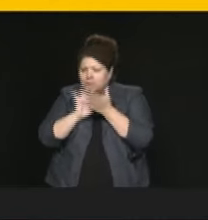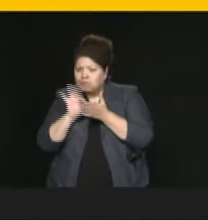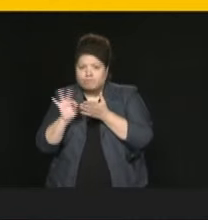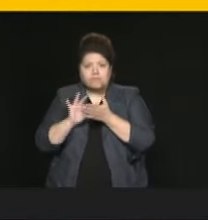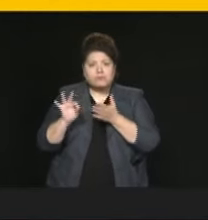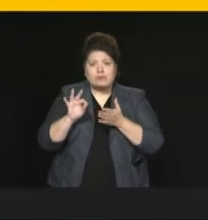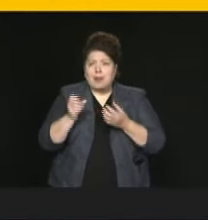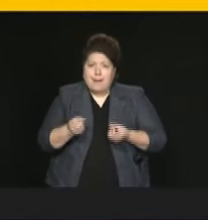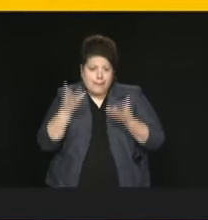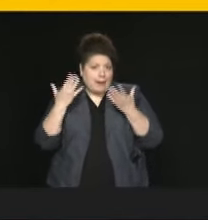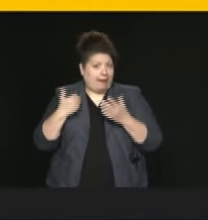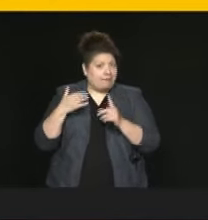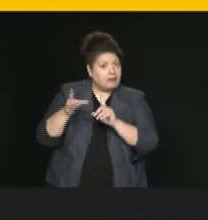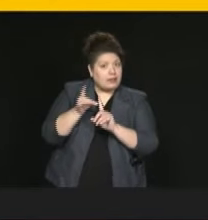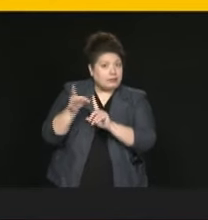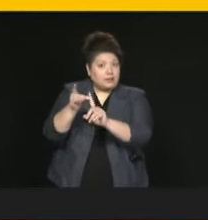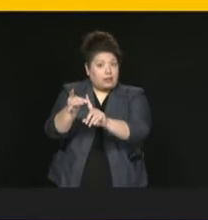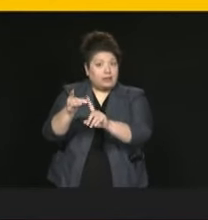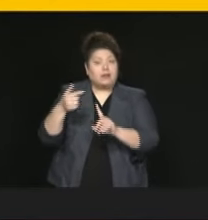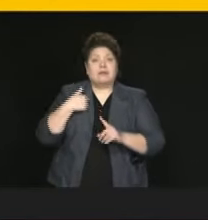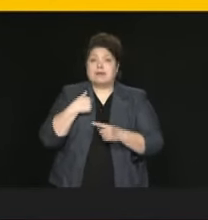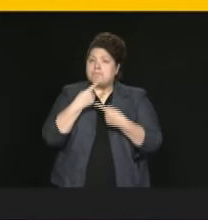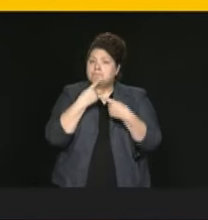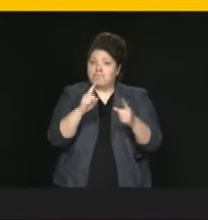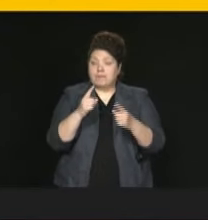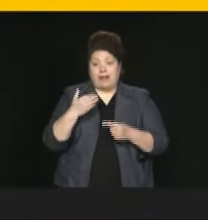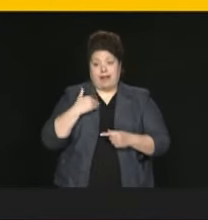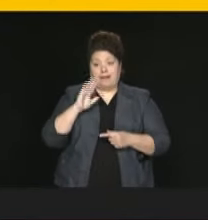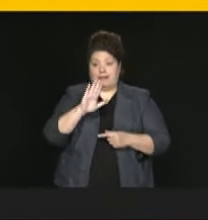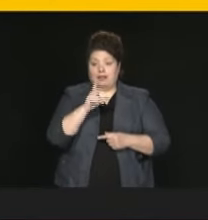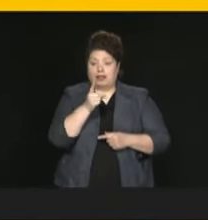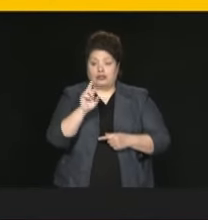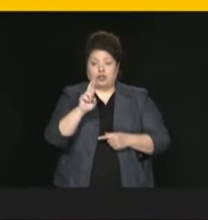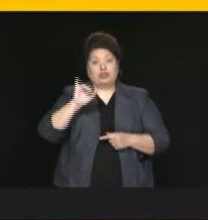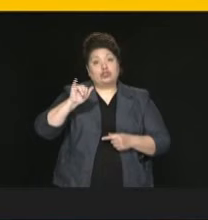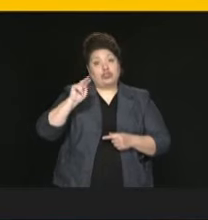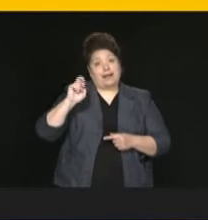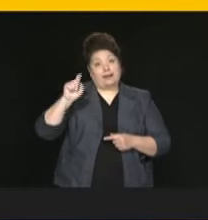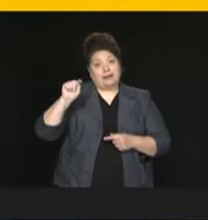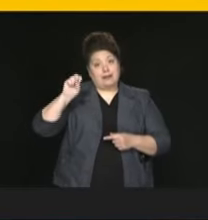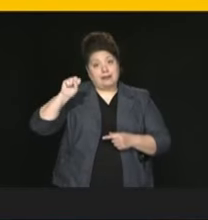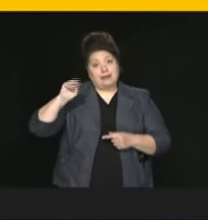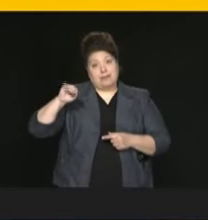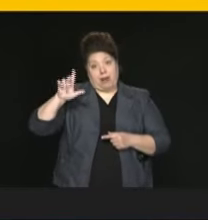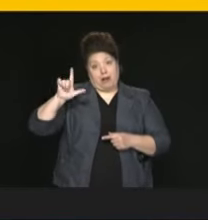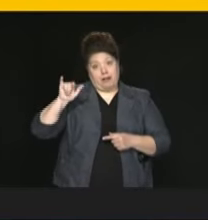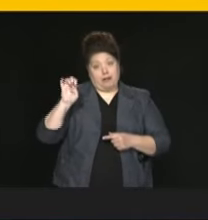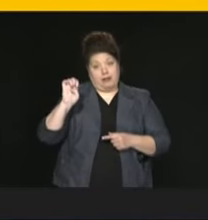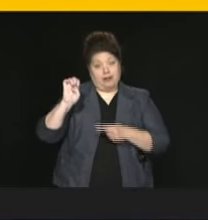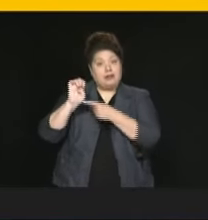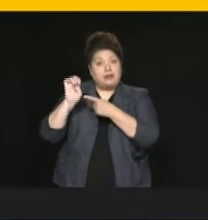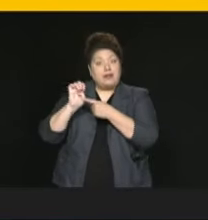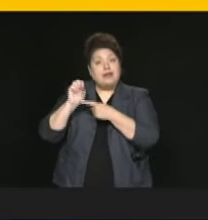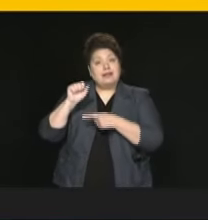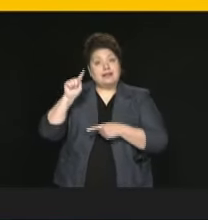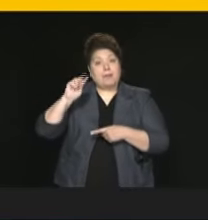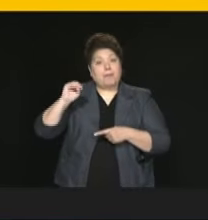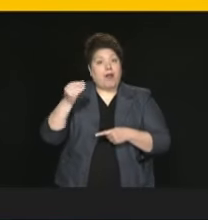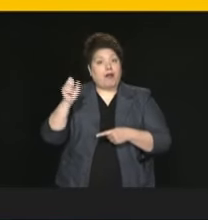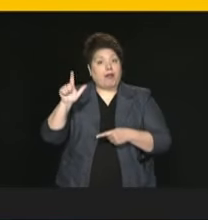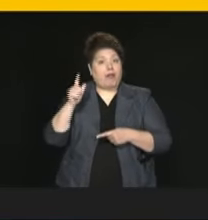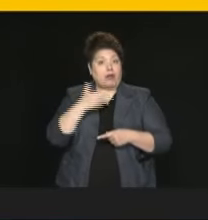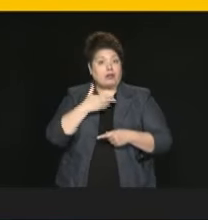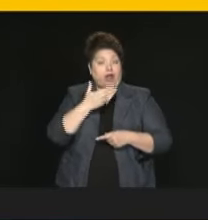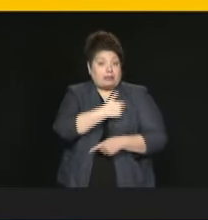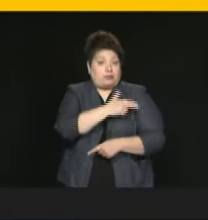Smiley, a Métis research scientist and physician at the Centre of Urban Health Solutions at St. Michael's Hospital in Toronto. She's currently working along with